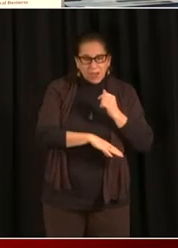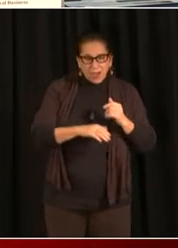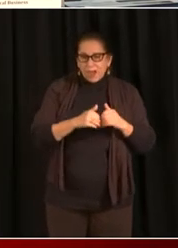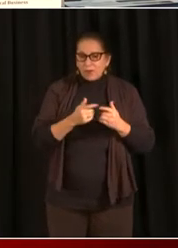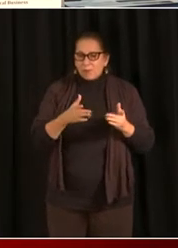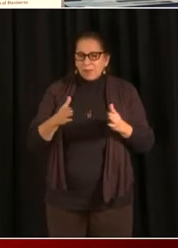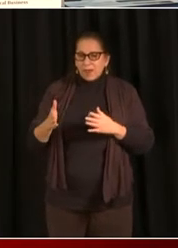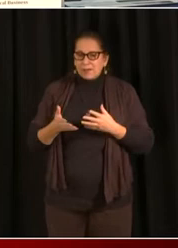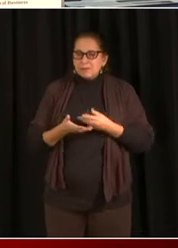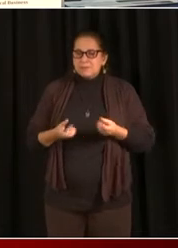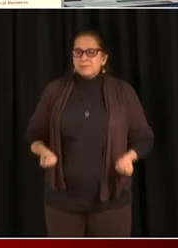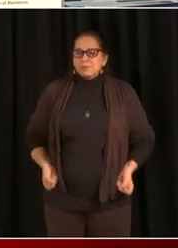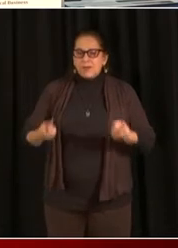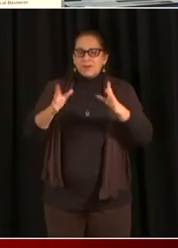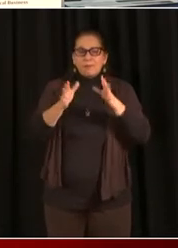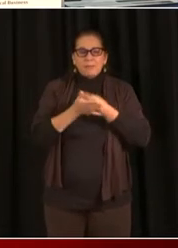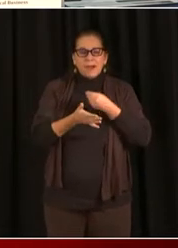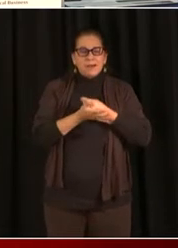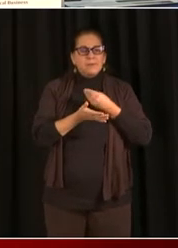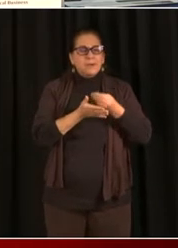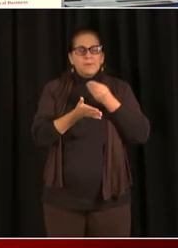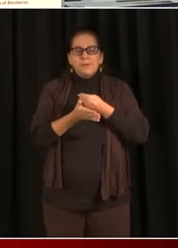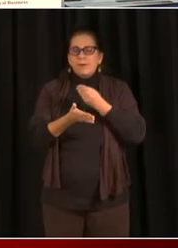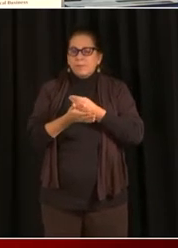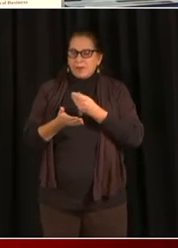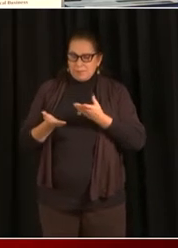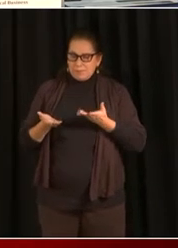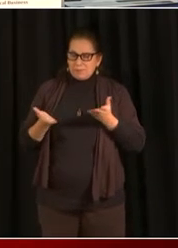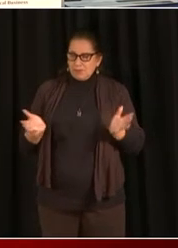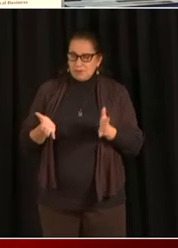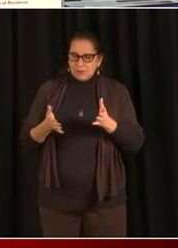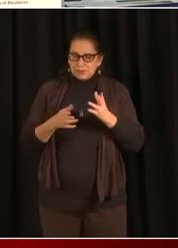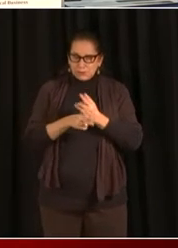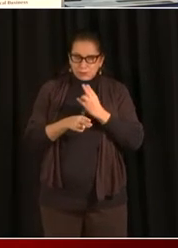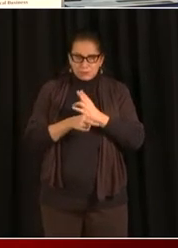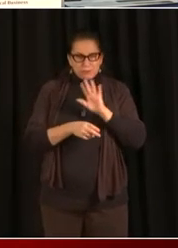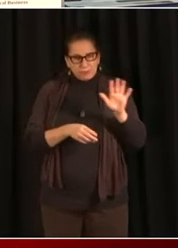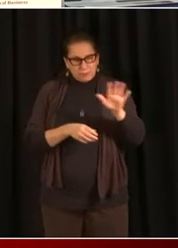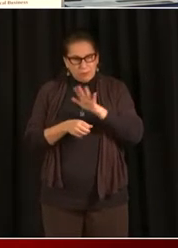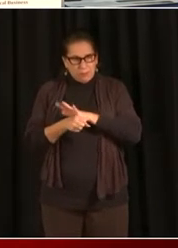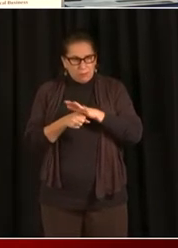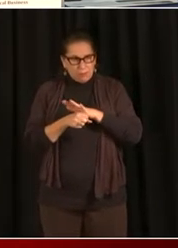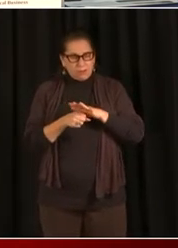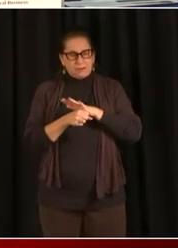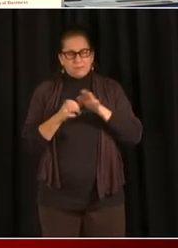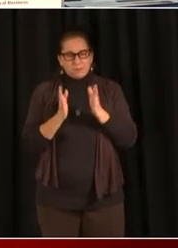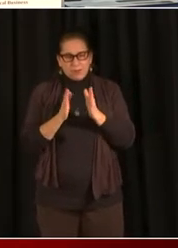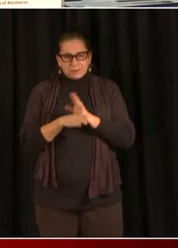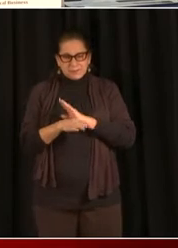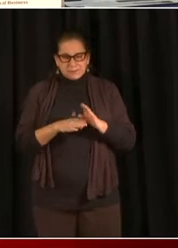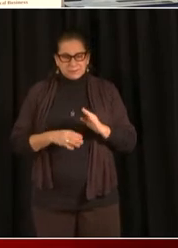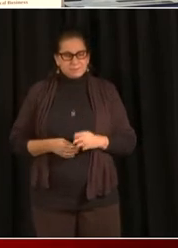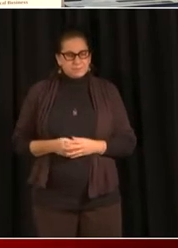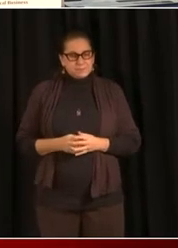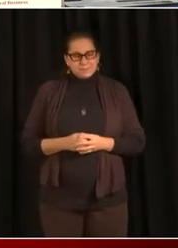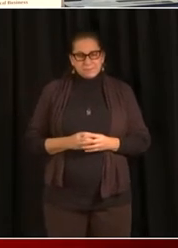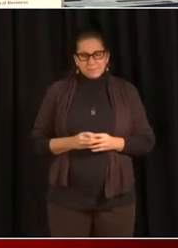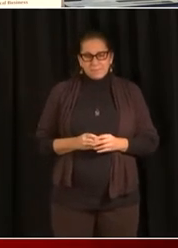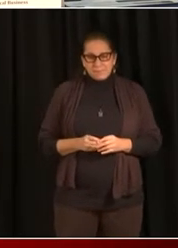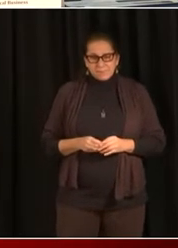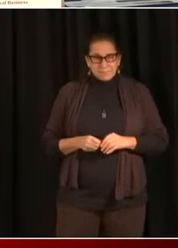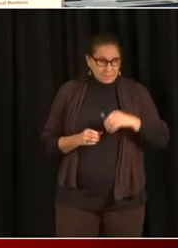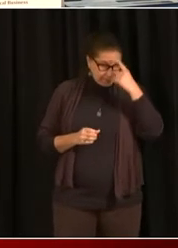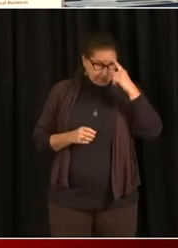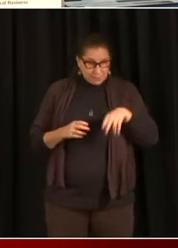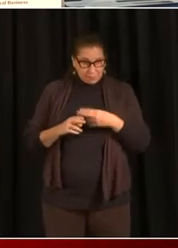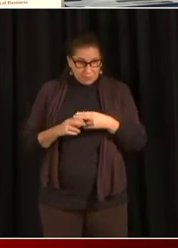you plan the way you spend your money this holiday season. And so before you rush off to a big box, think about a local store that